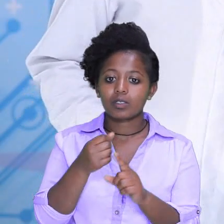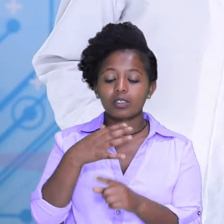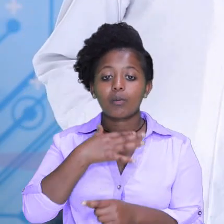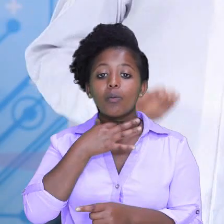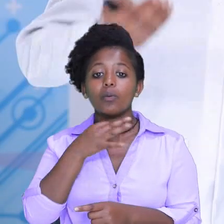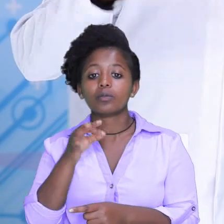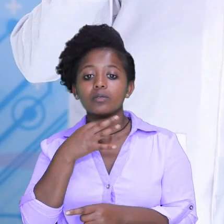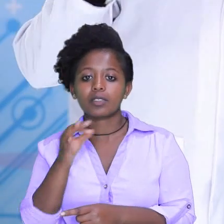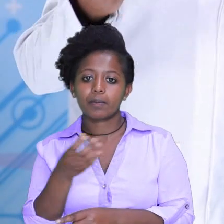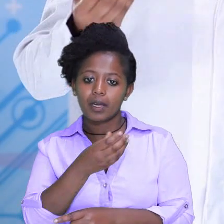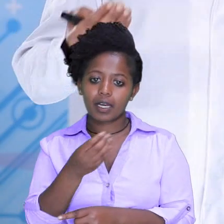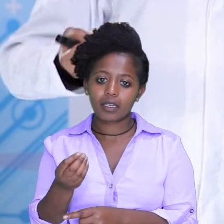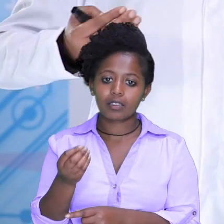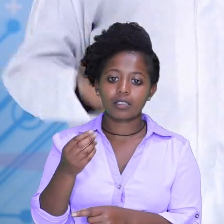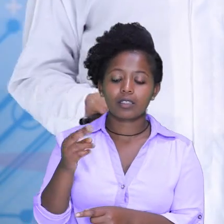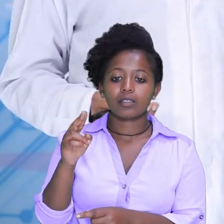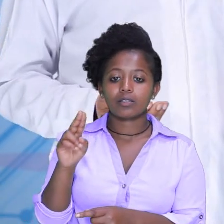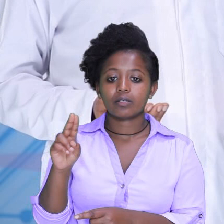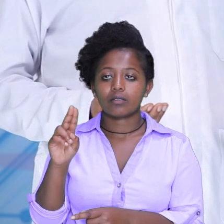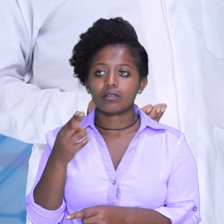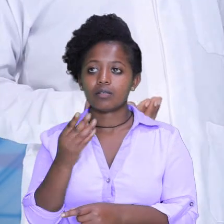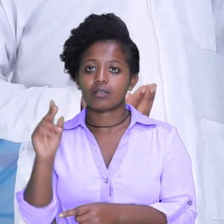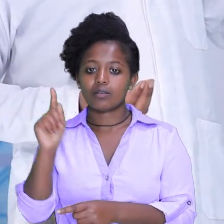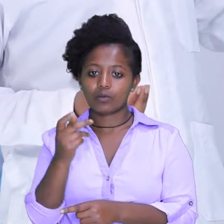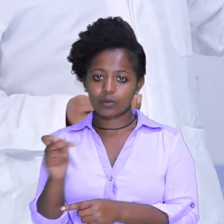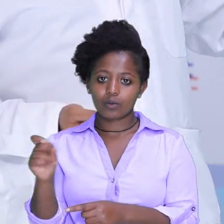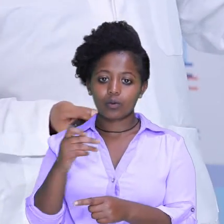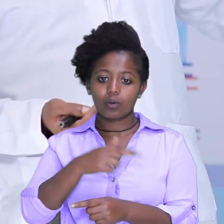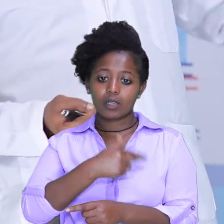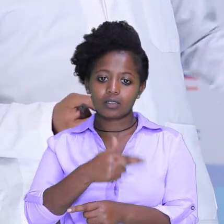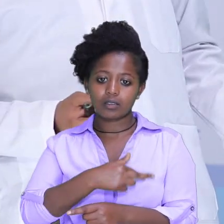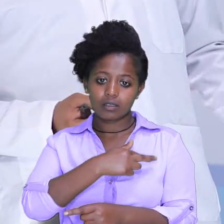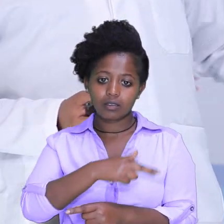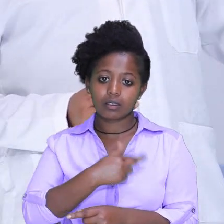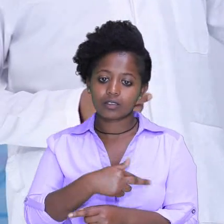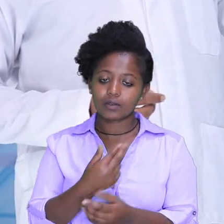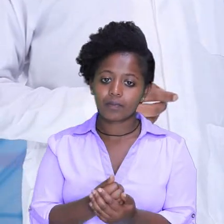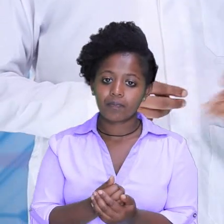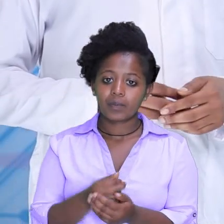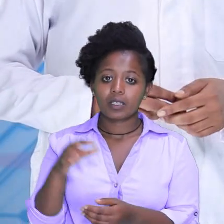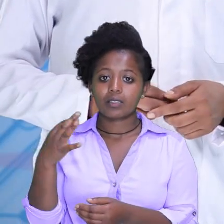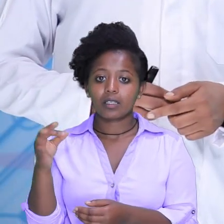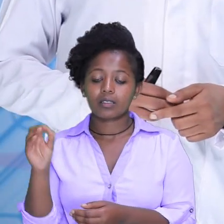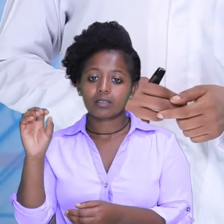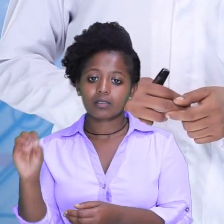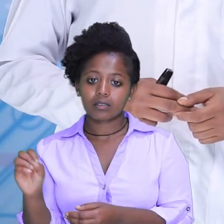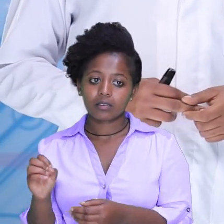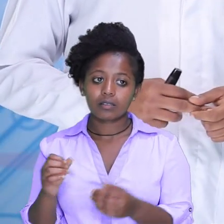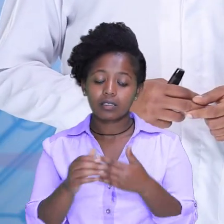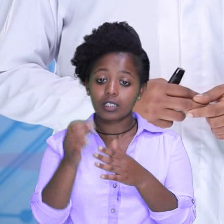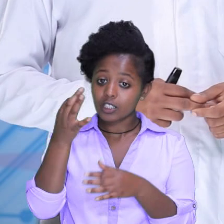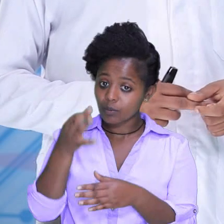Muslim and Hindu religion. In the 1913, under the leadership